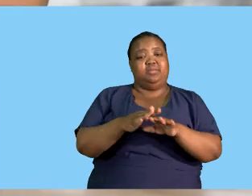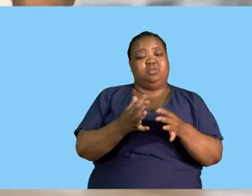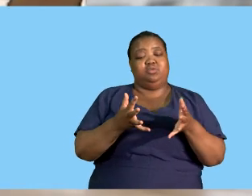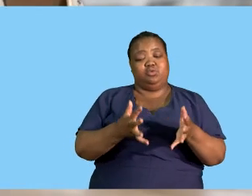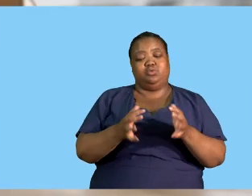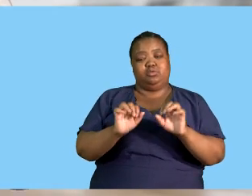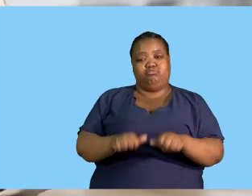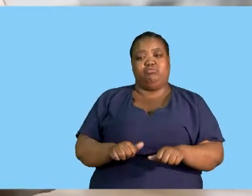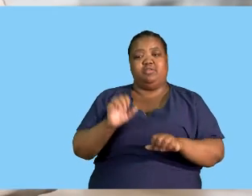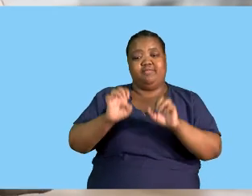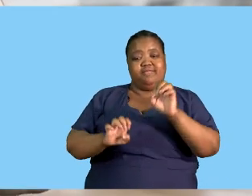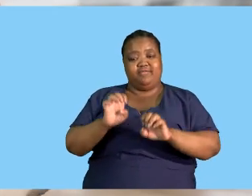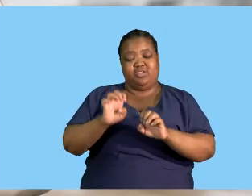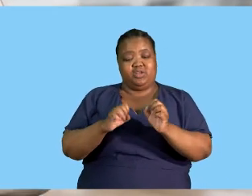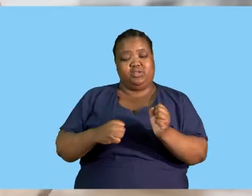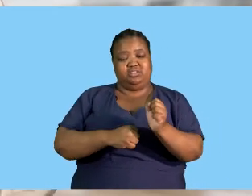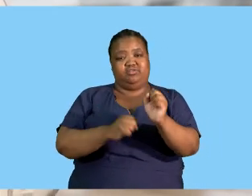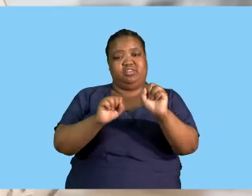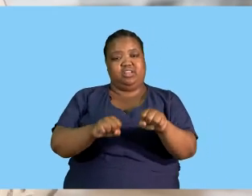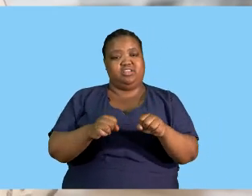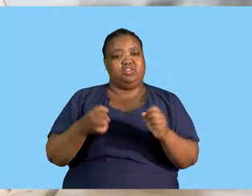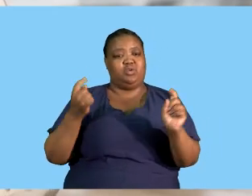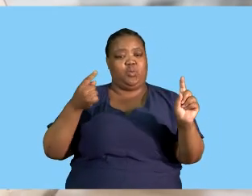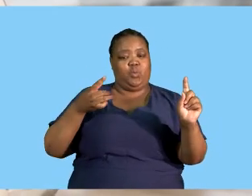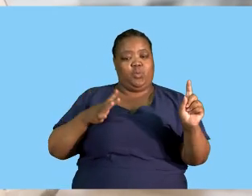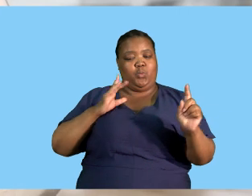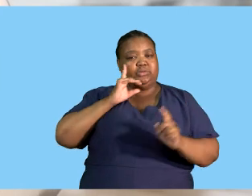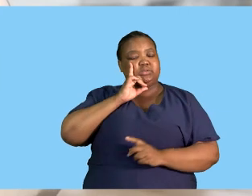after the strategy. We want to see if the